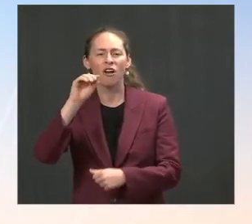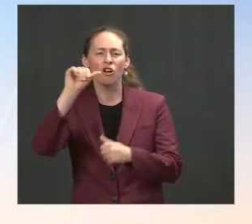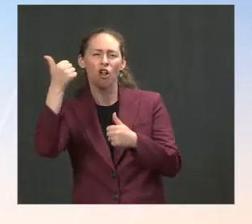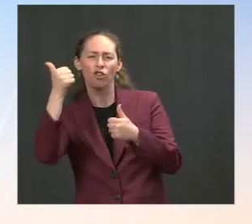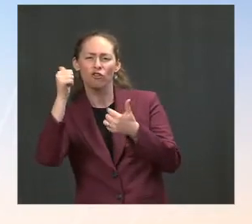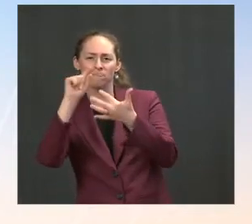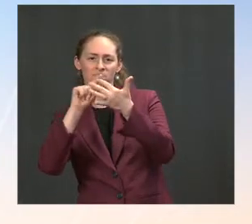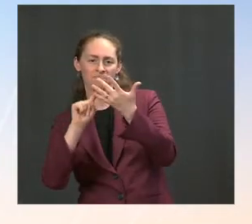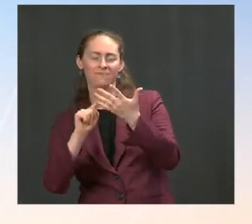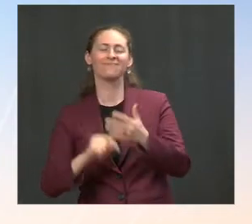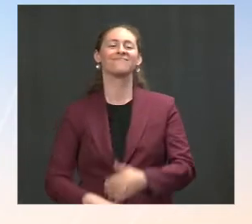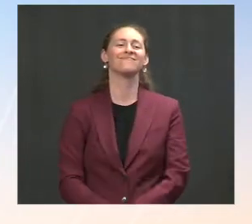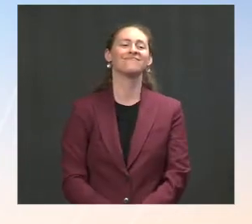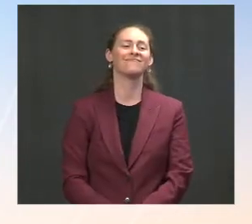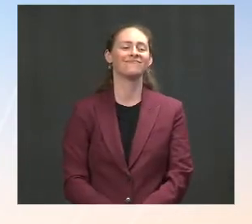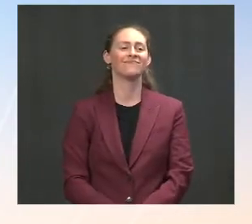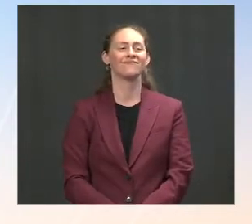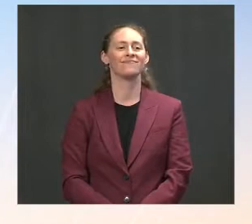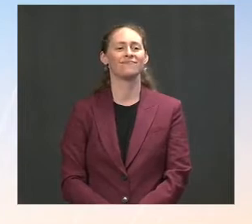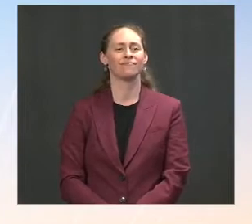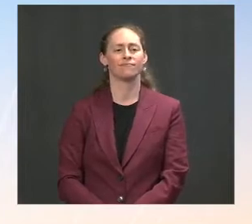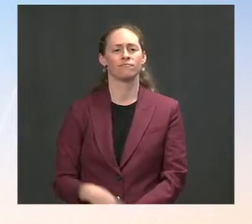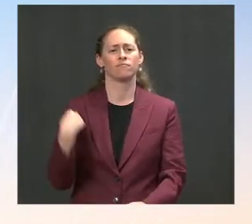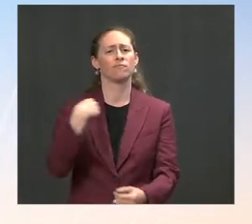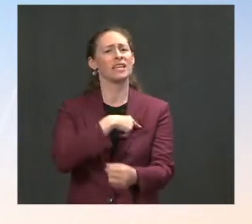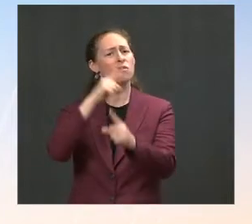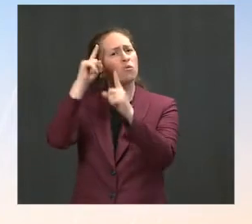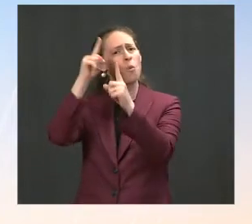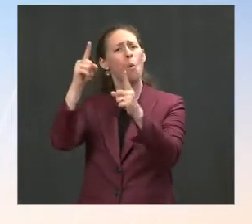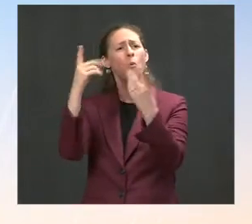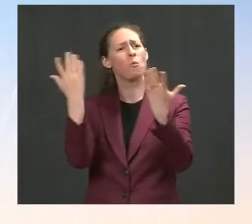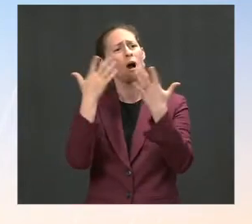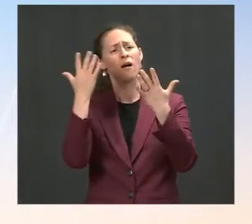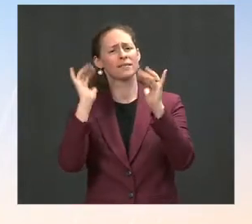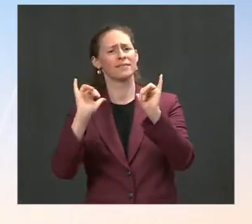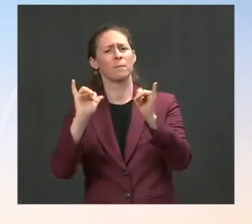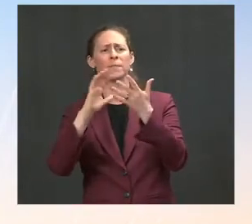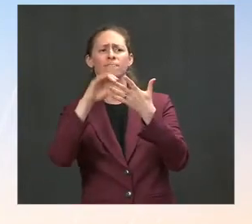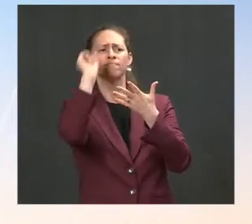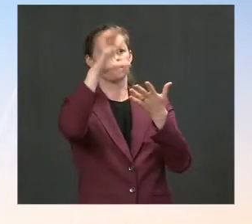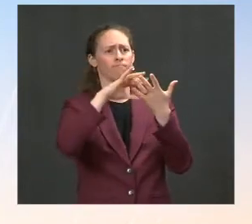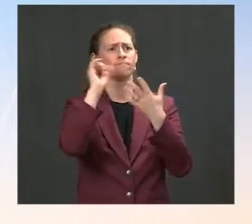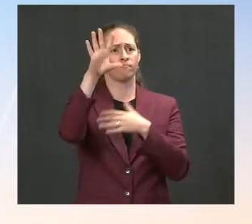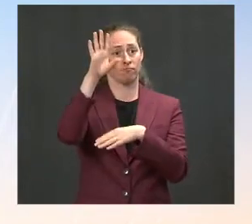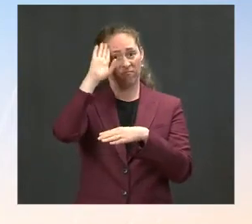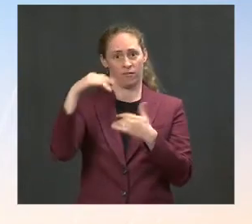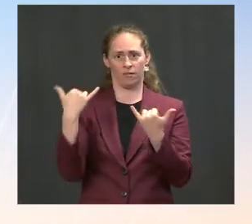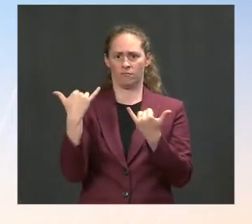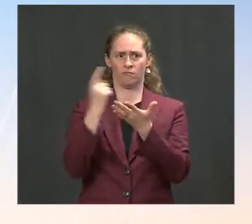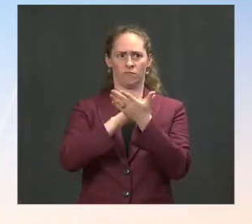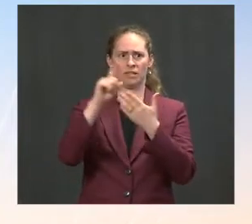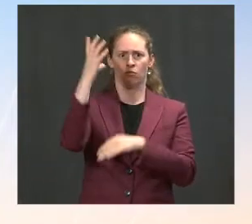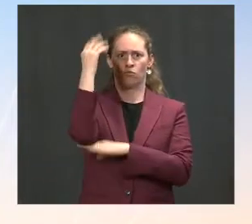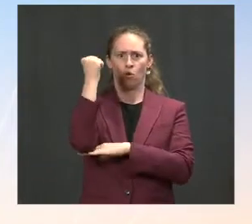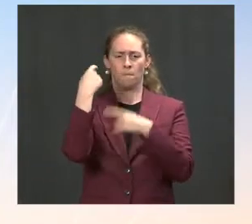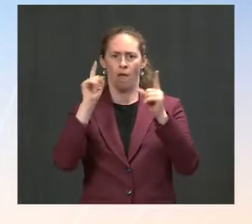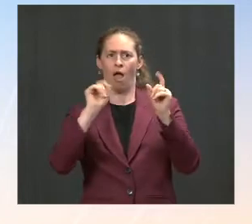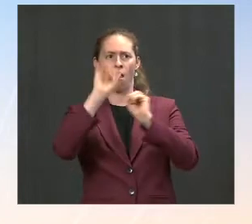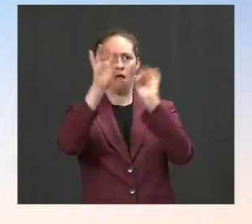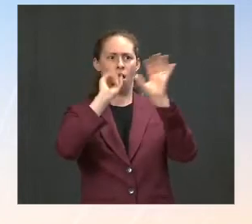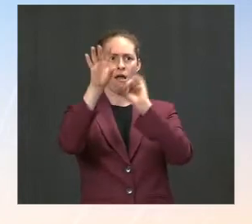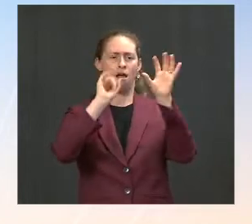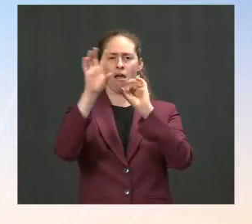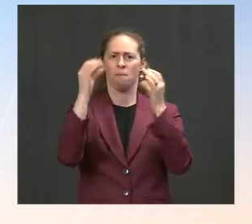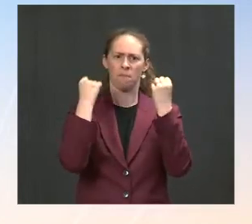working to get more and more doses out every day, but this was a record week for our efforts to provide supply to the global community. Finally, a week